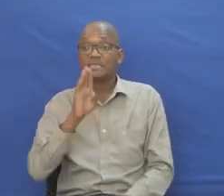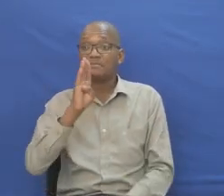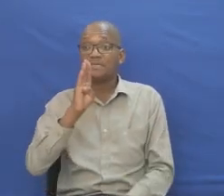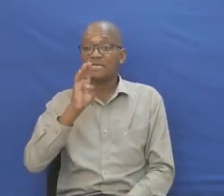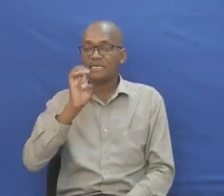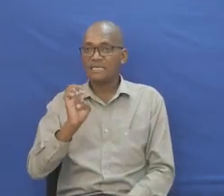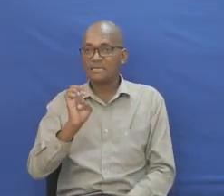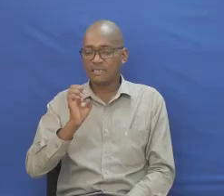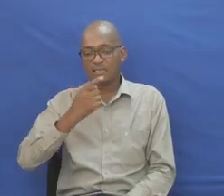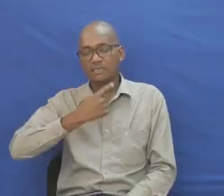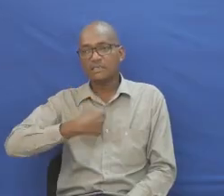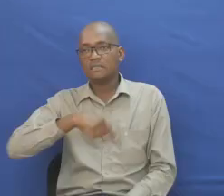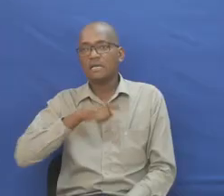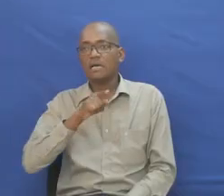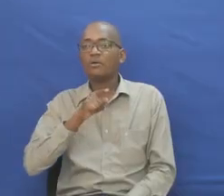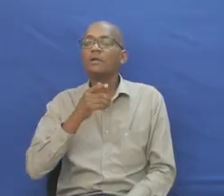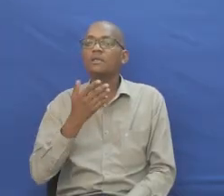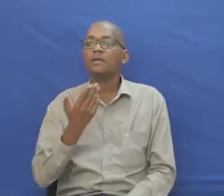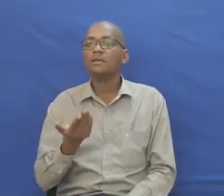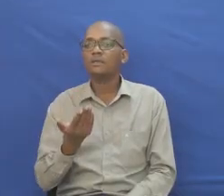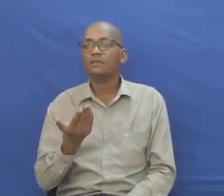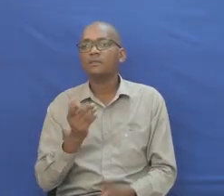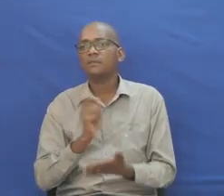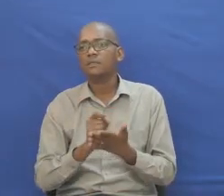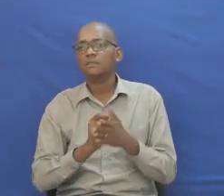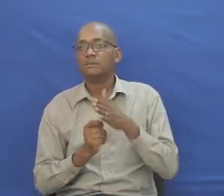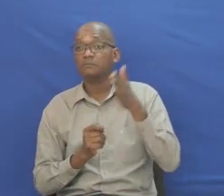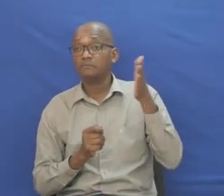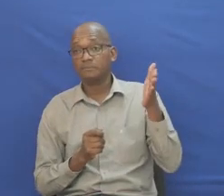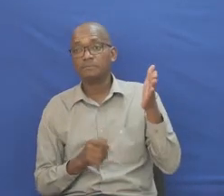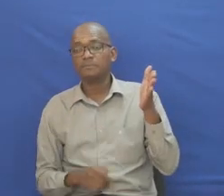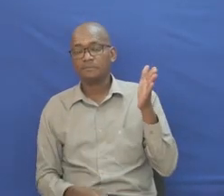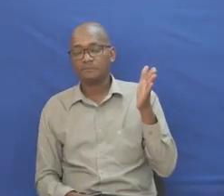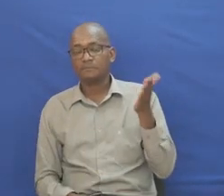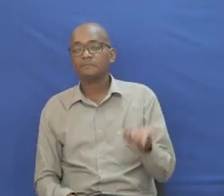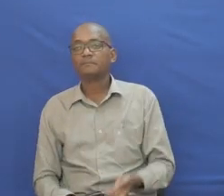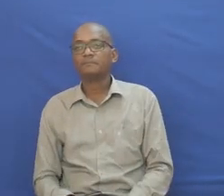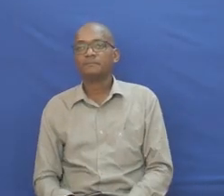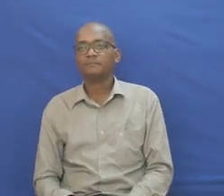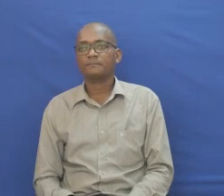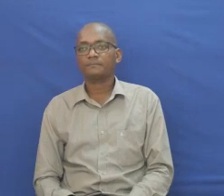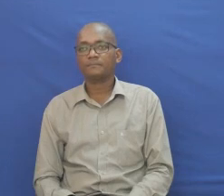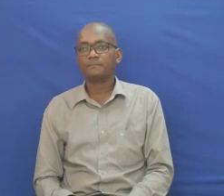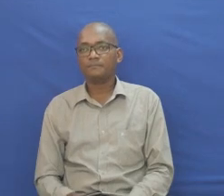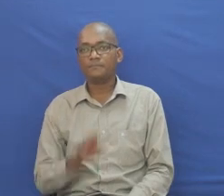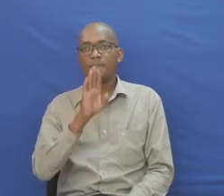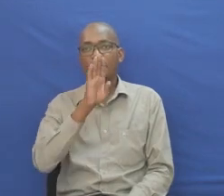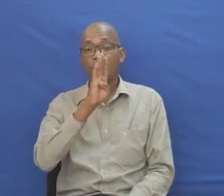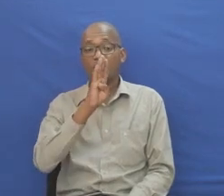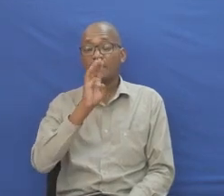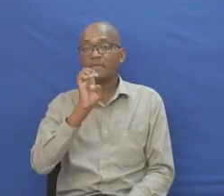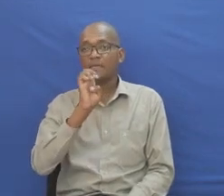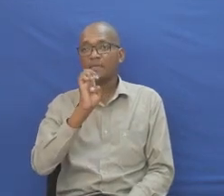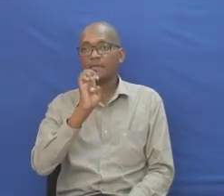is our height. Let me write in this part here. Given that BE,